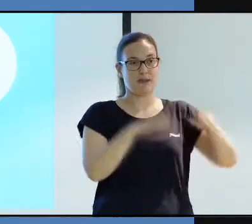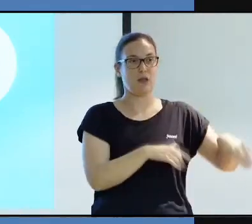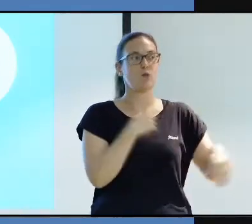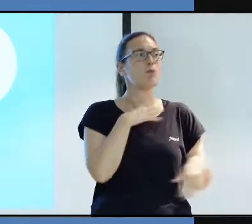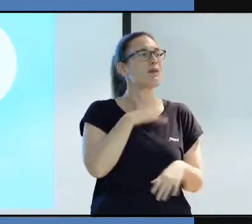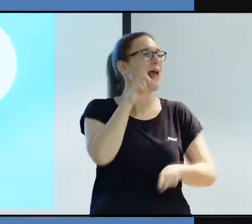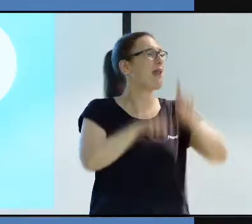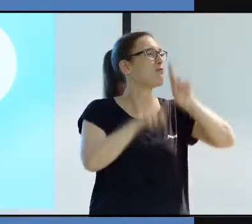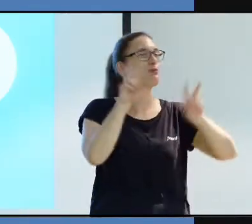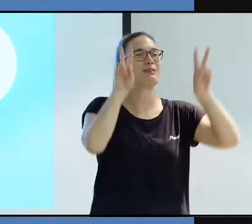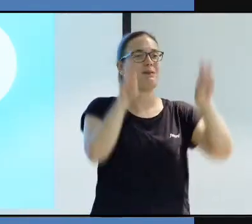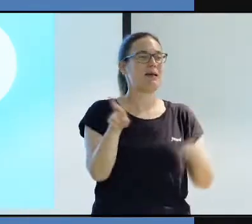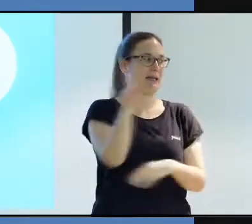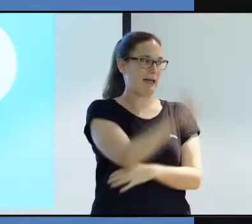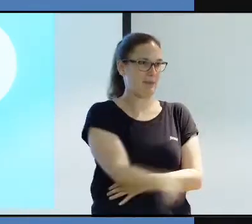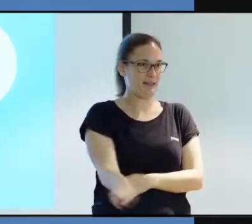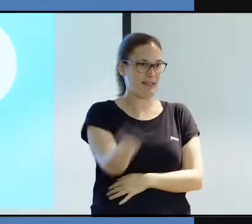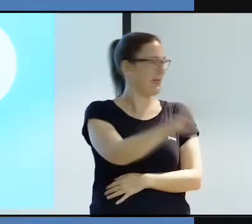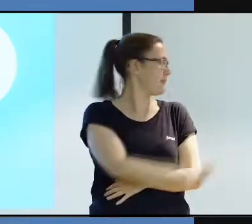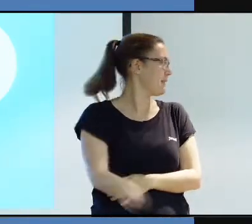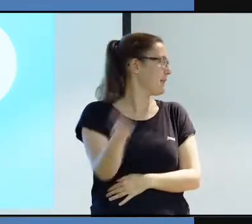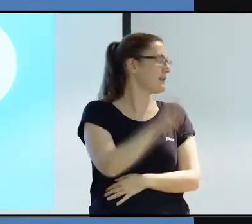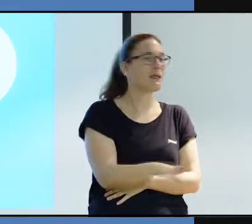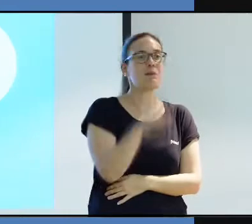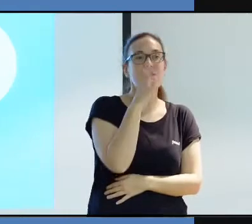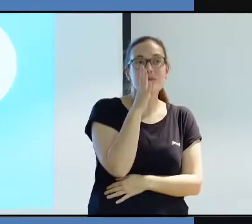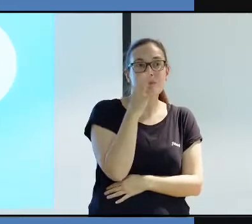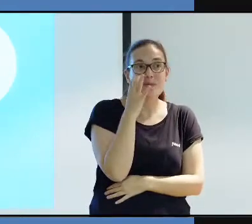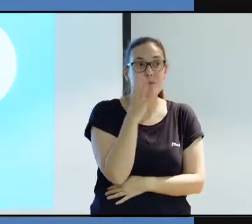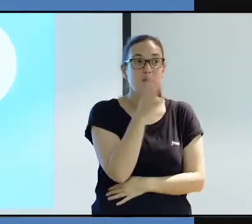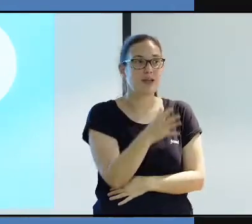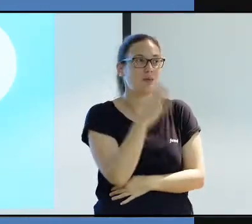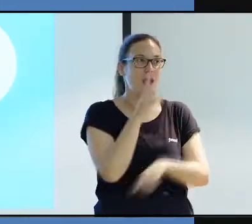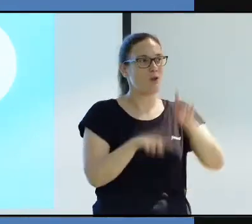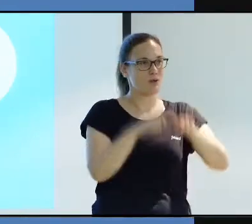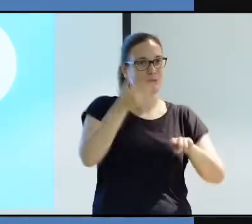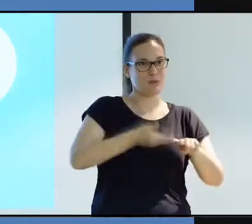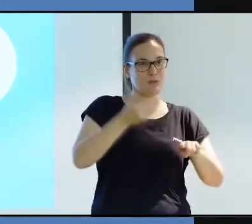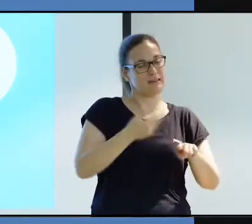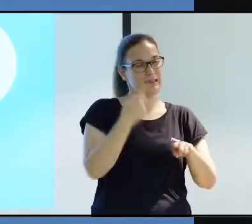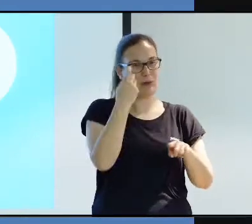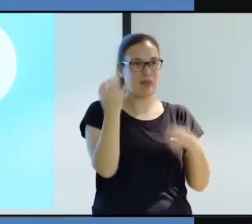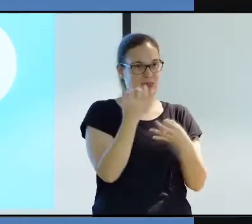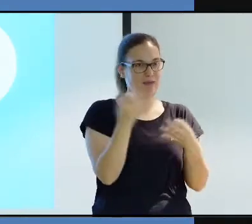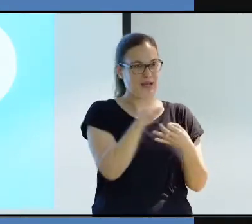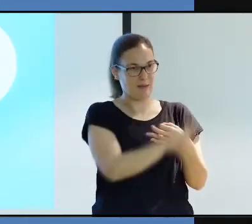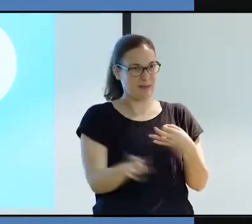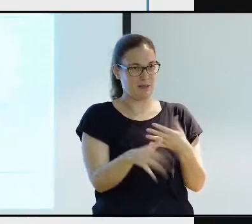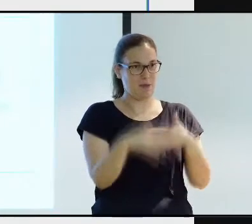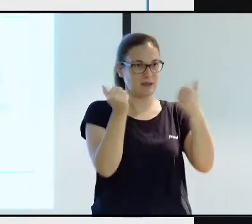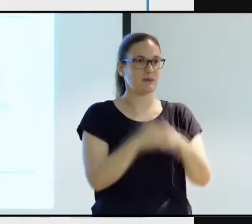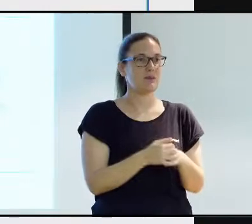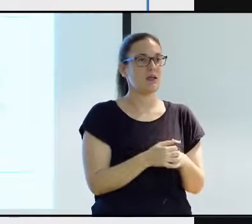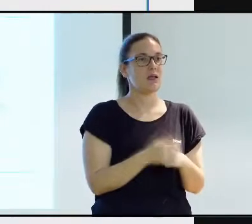going to repeat some of the things that we've already said, but we're going to be talking about ethics, and I think it's important to say these